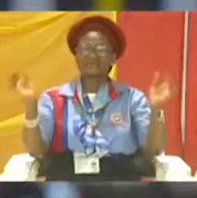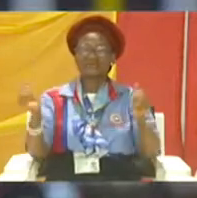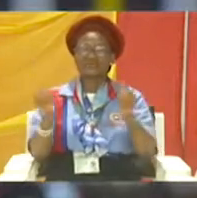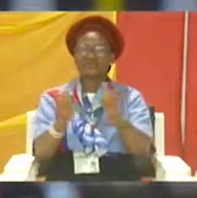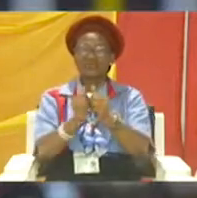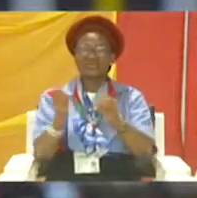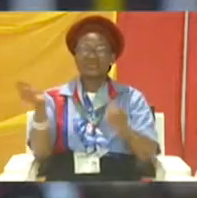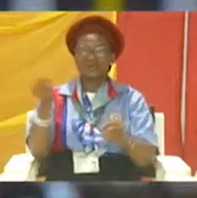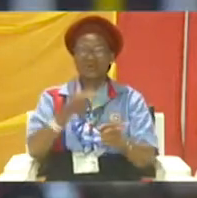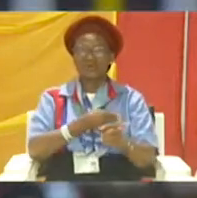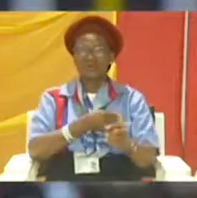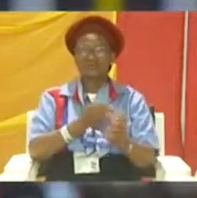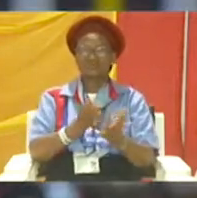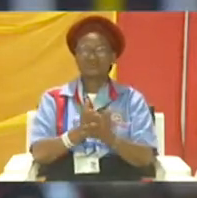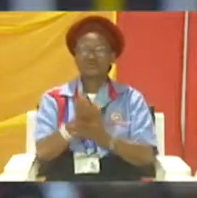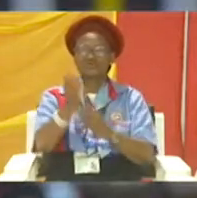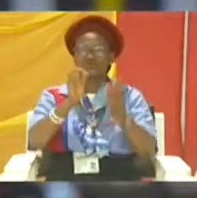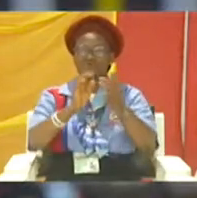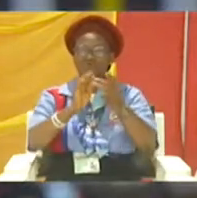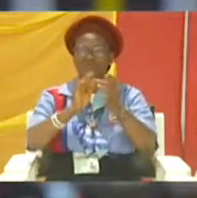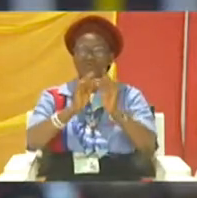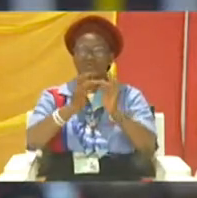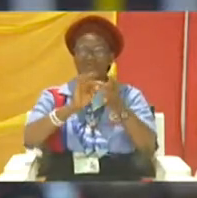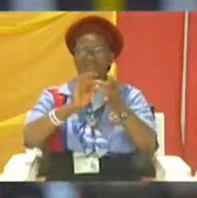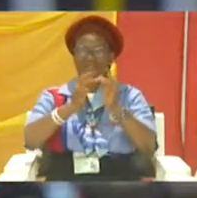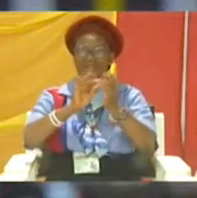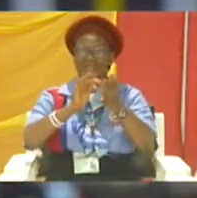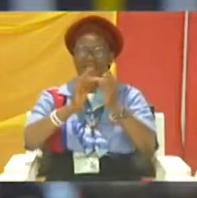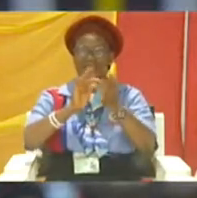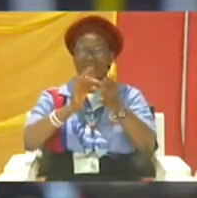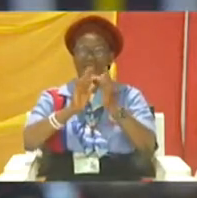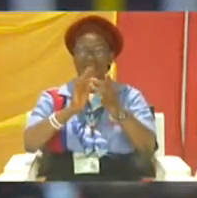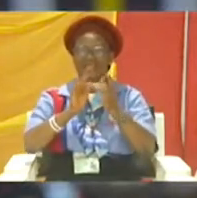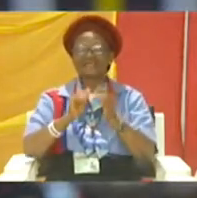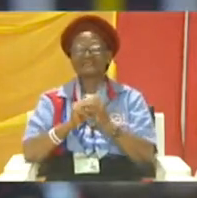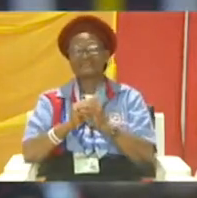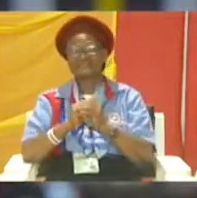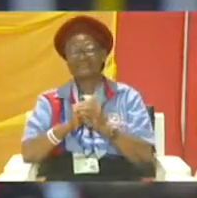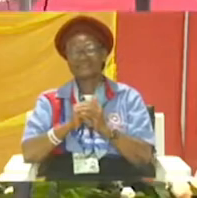the internet. They were